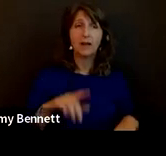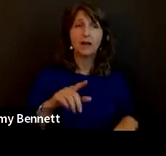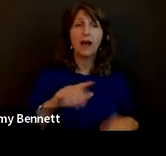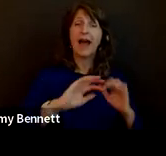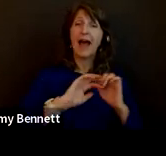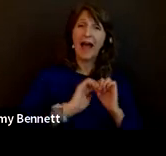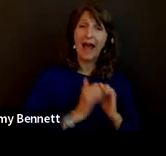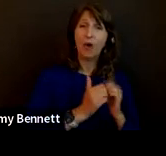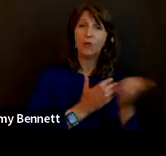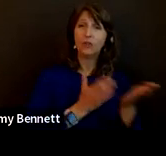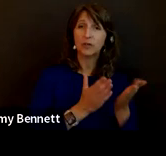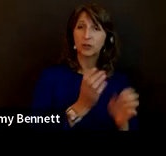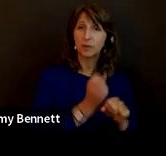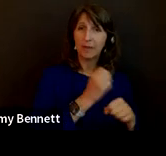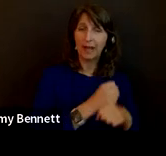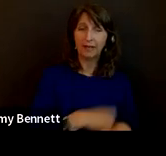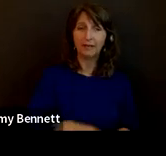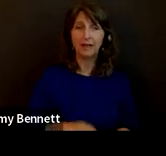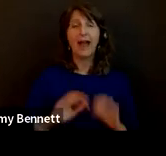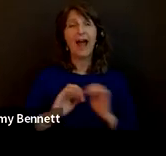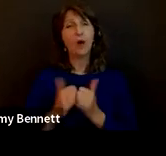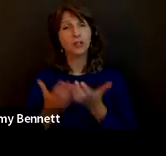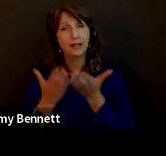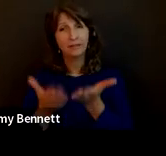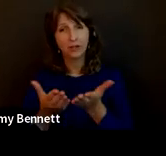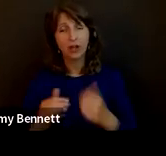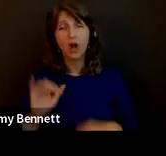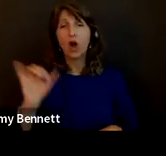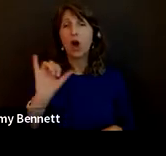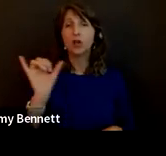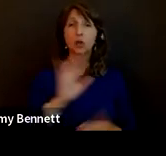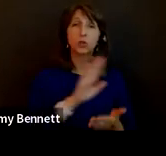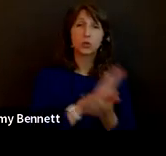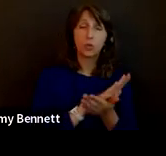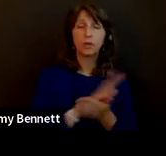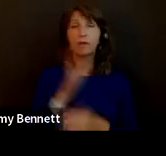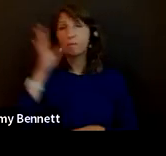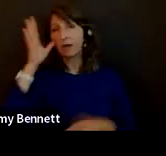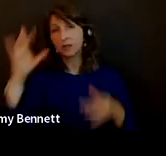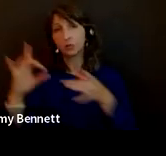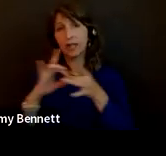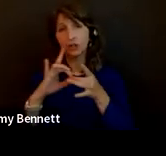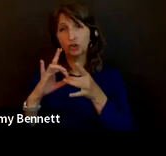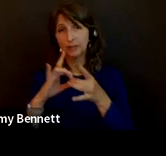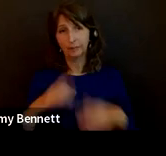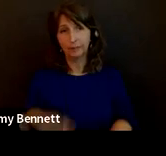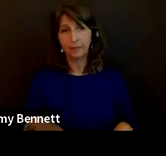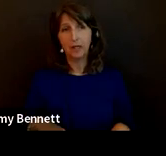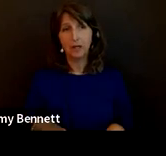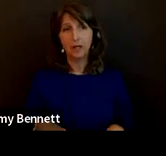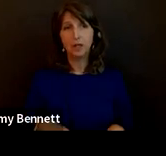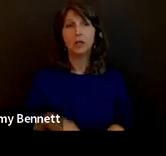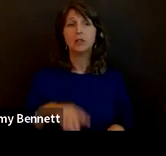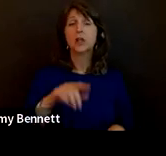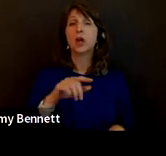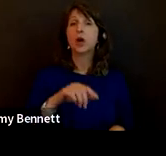the services, and the relationship issues between school officials and parents. Three of the things out of these six, 50%